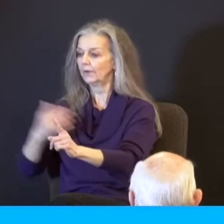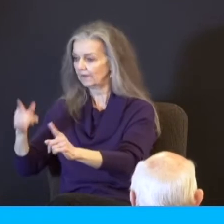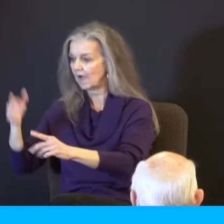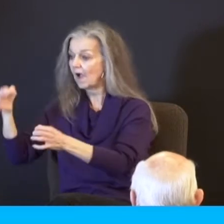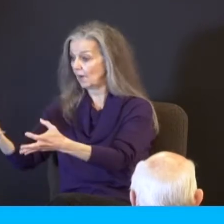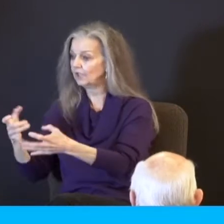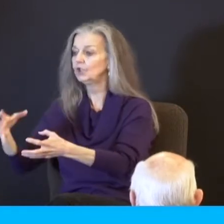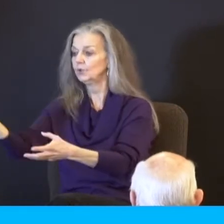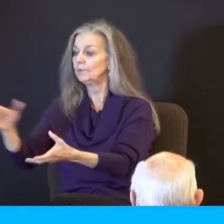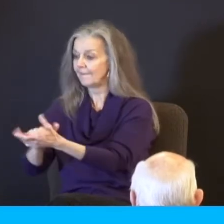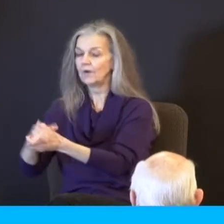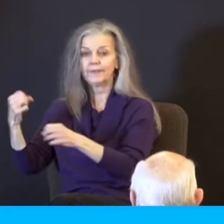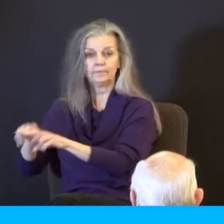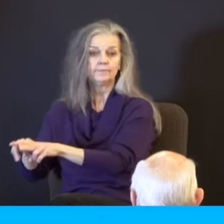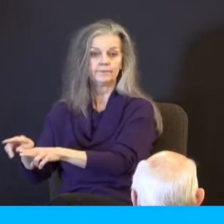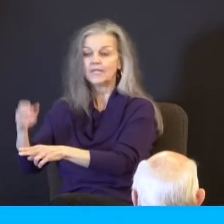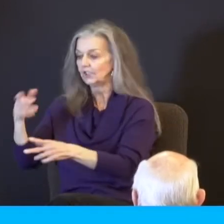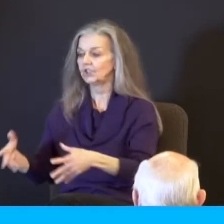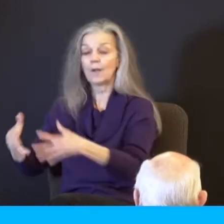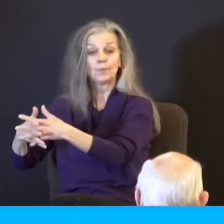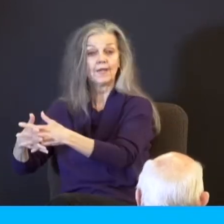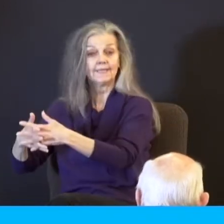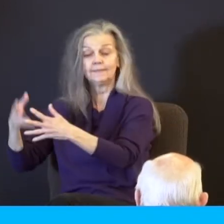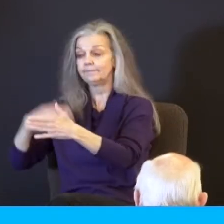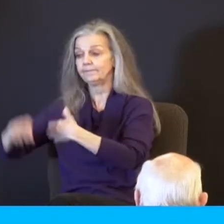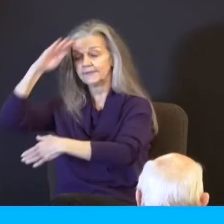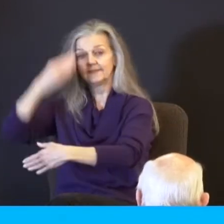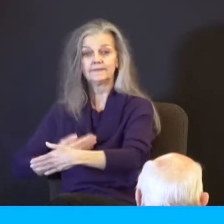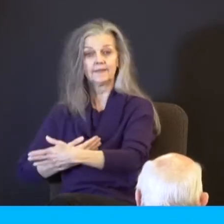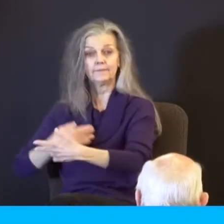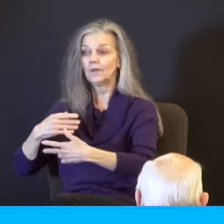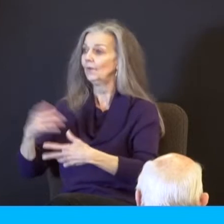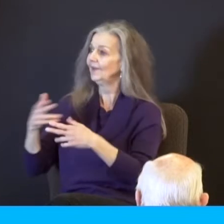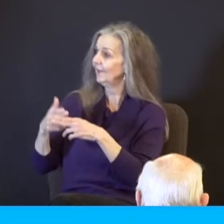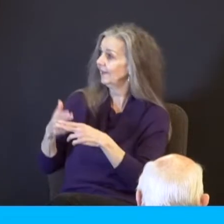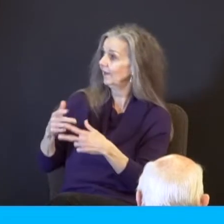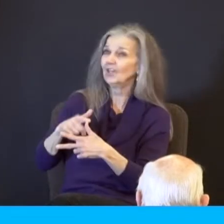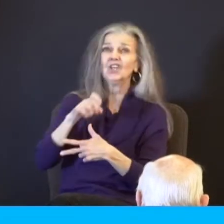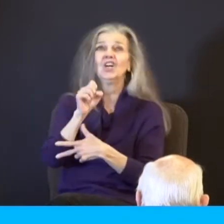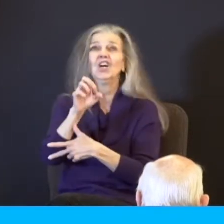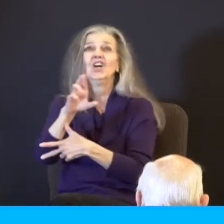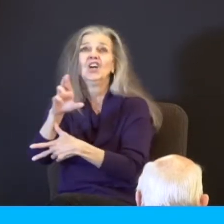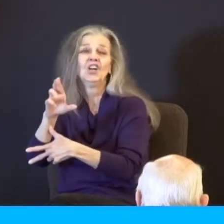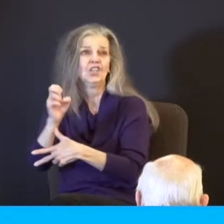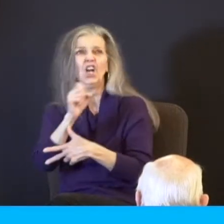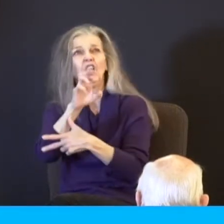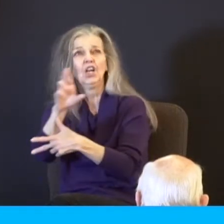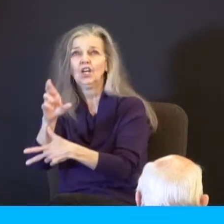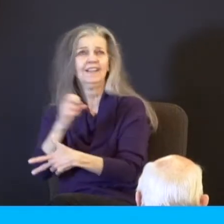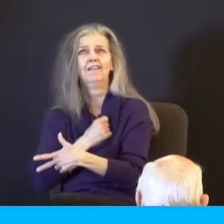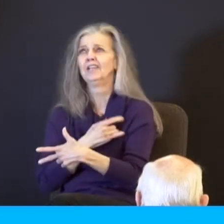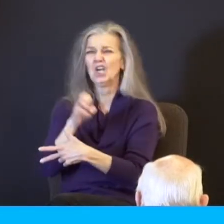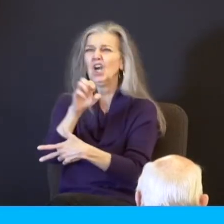she conceived and bare a son. And he called his name, what do you want to call him, honey? I love it.